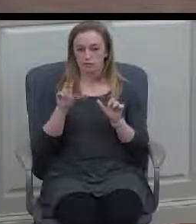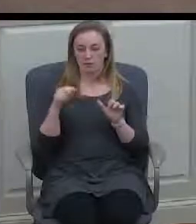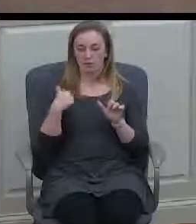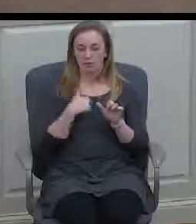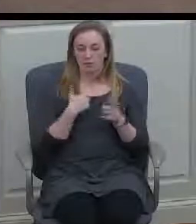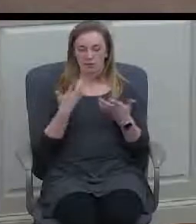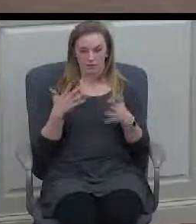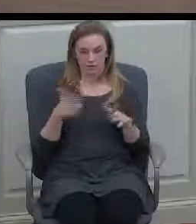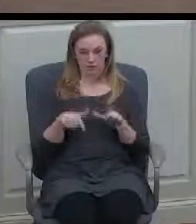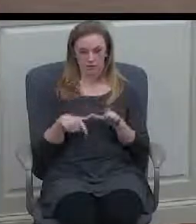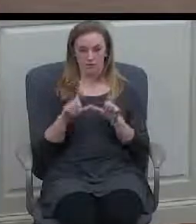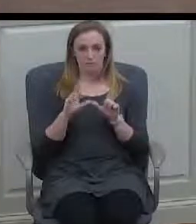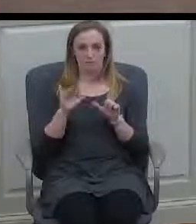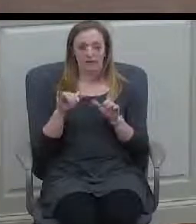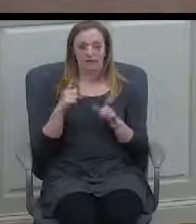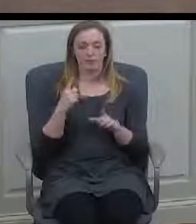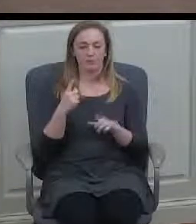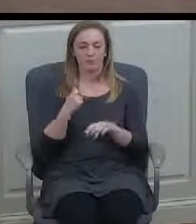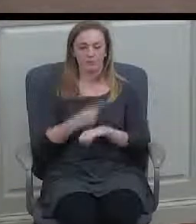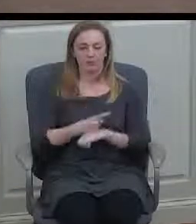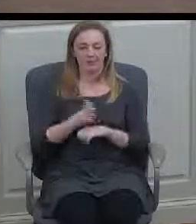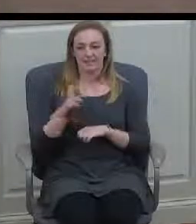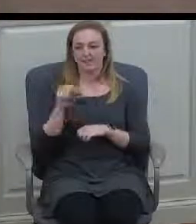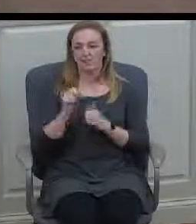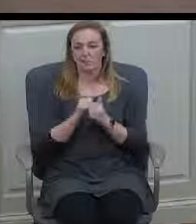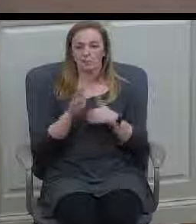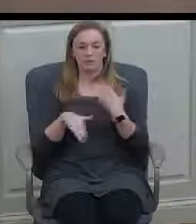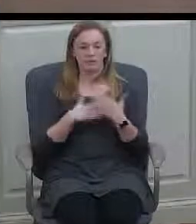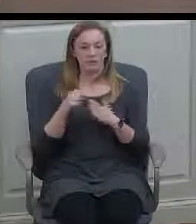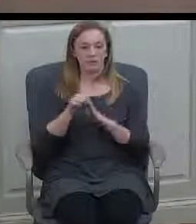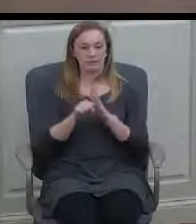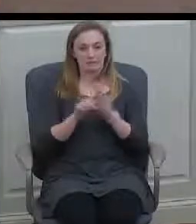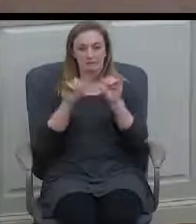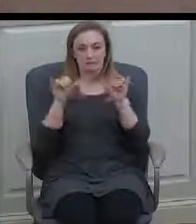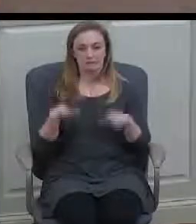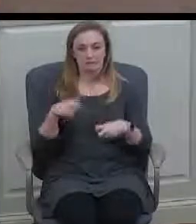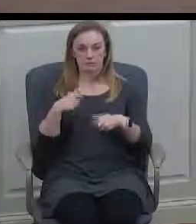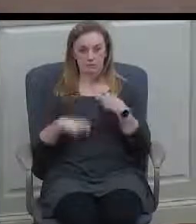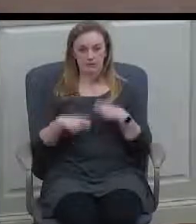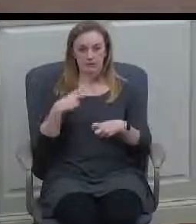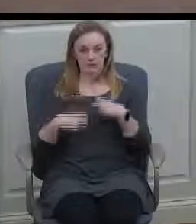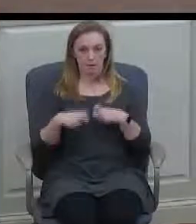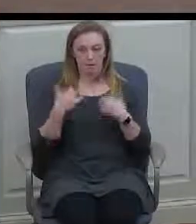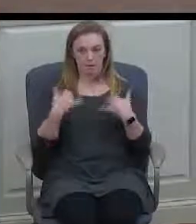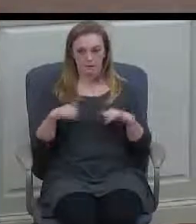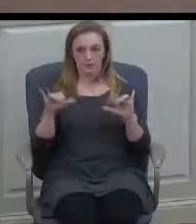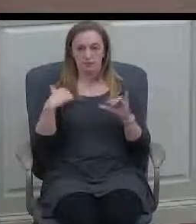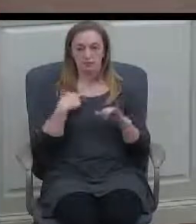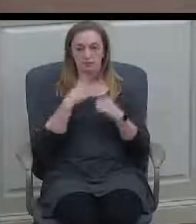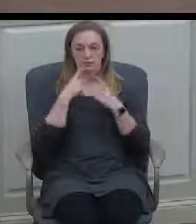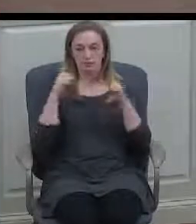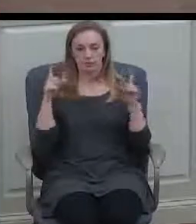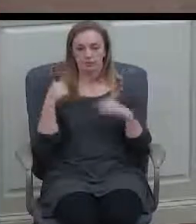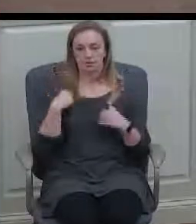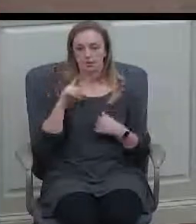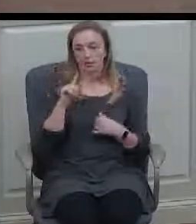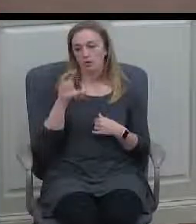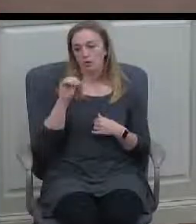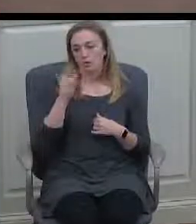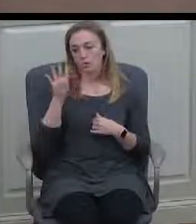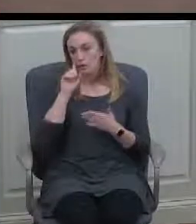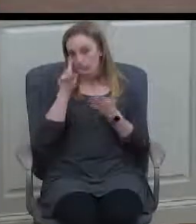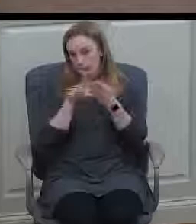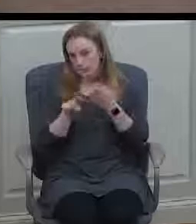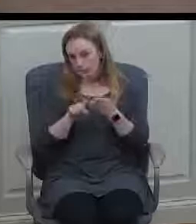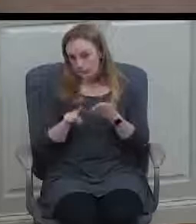those renewed by the due date, even with all the glitches with the state system. We had 104